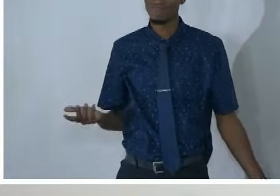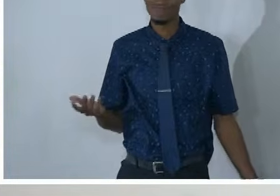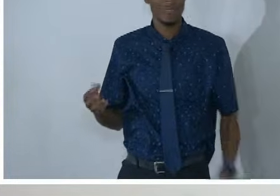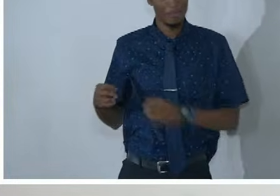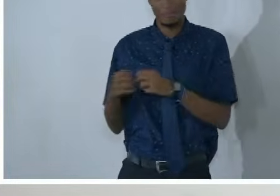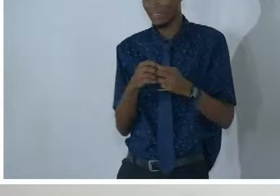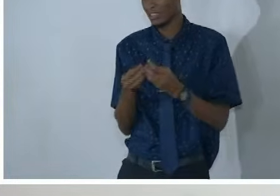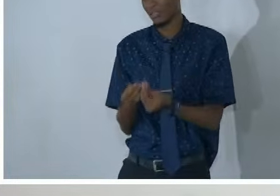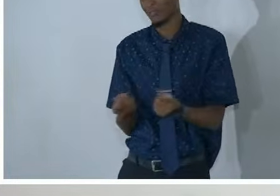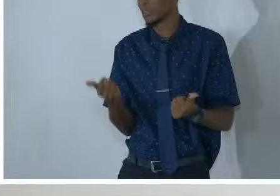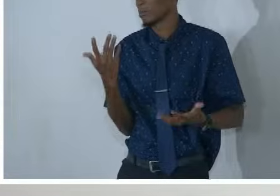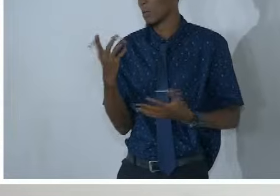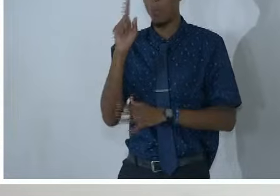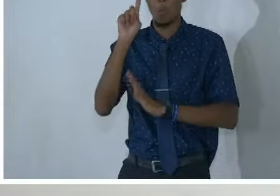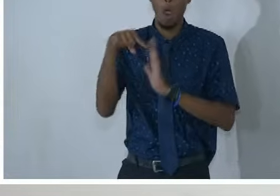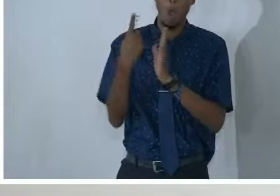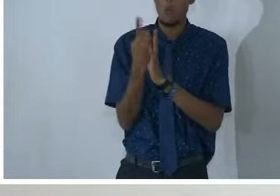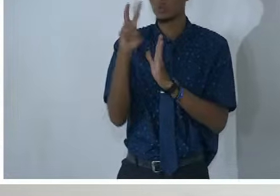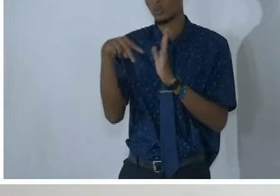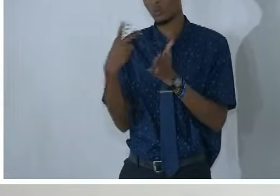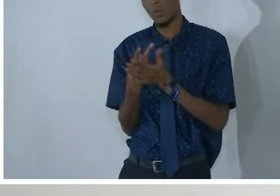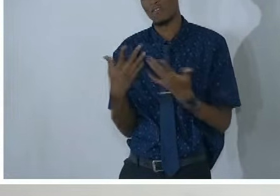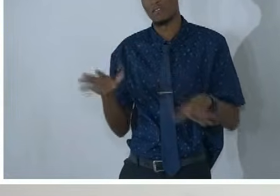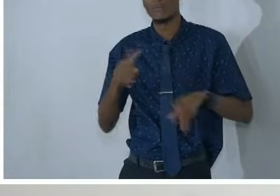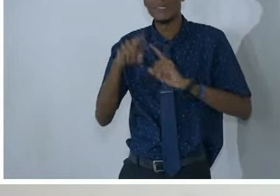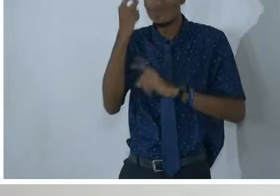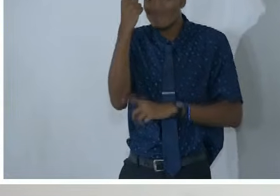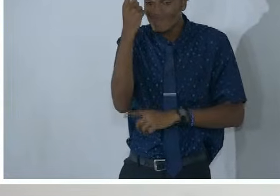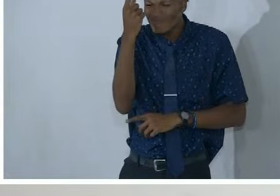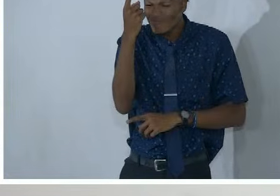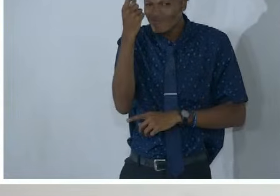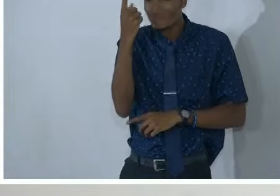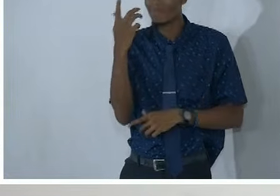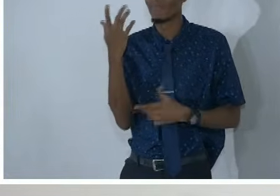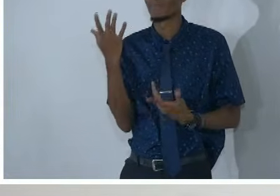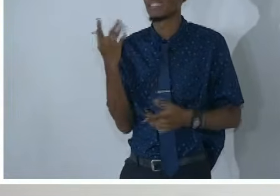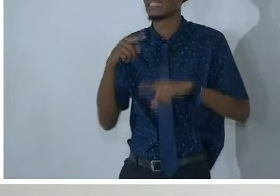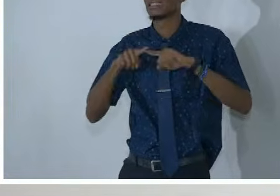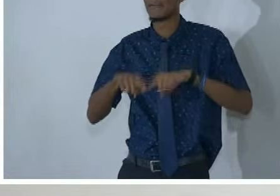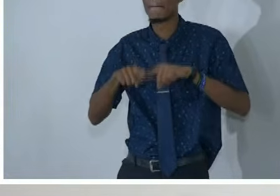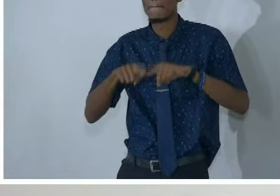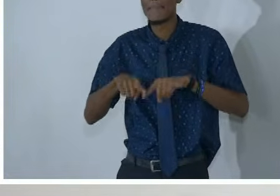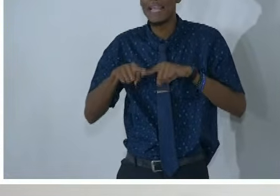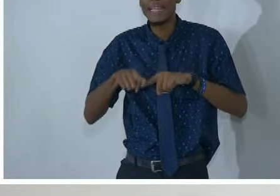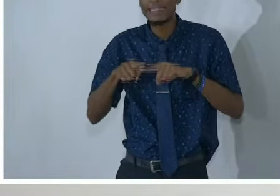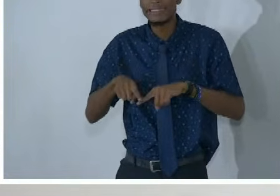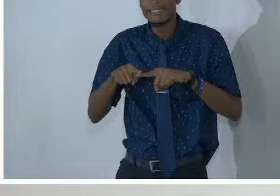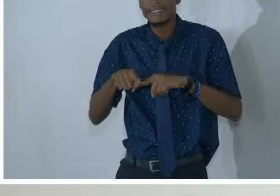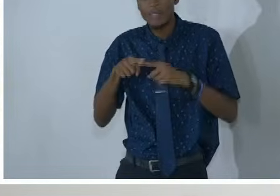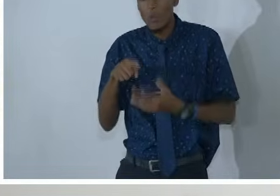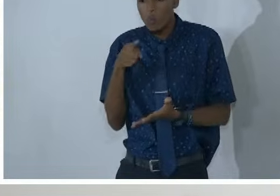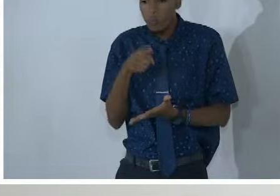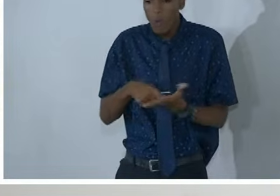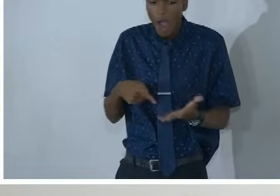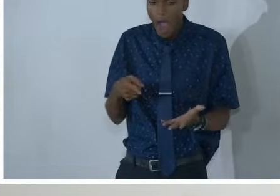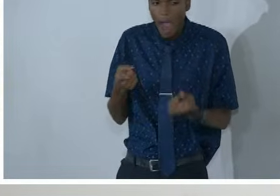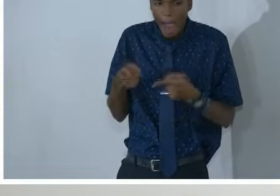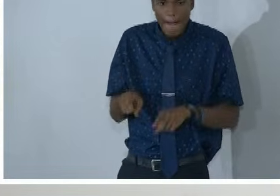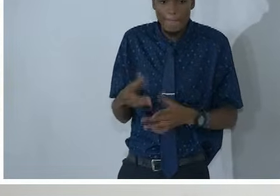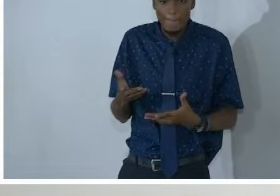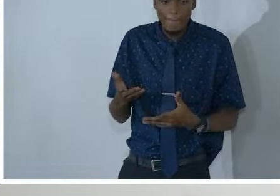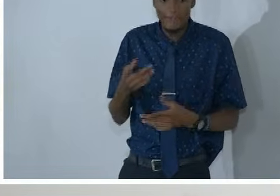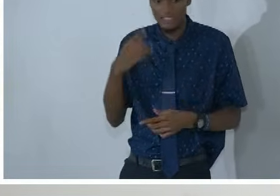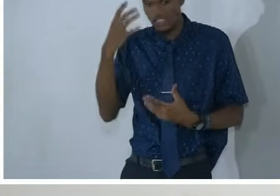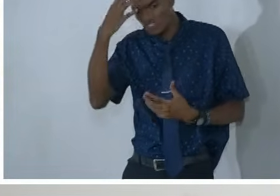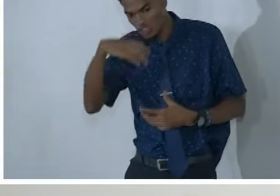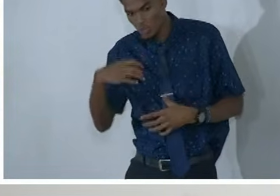done within a 1-2 hour period, but the truth of the matter is it depends on the complexity of the matter. I suspect that